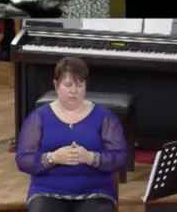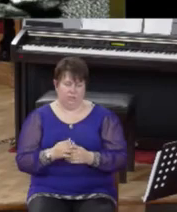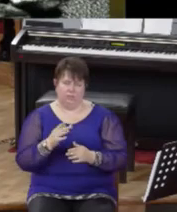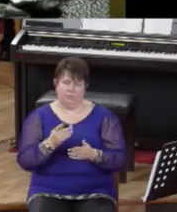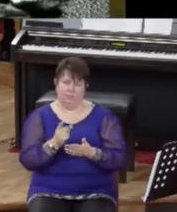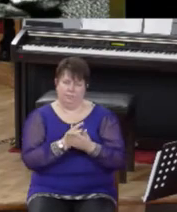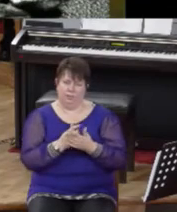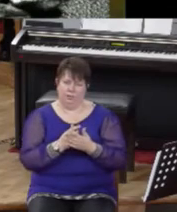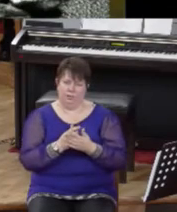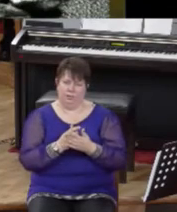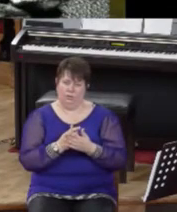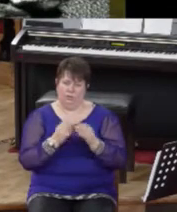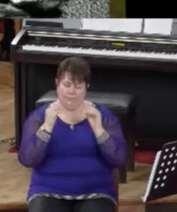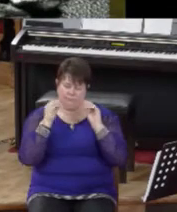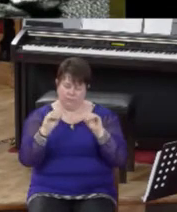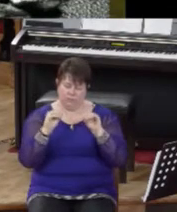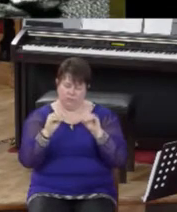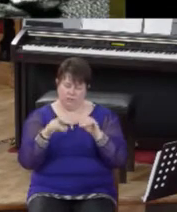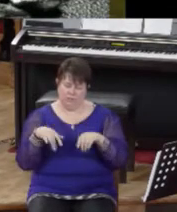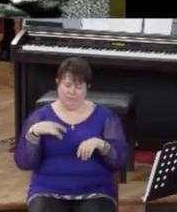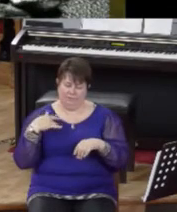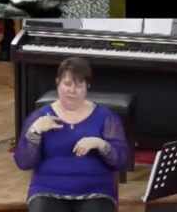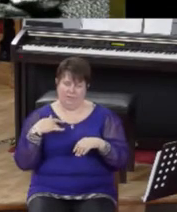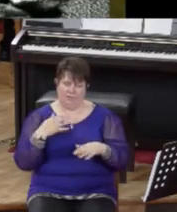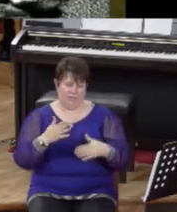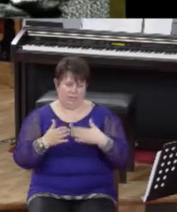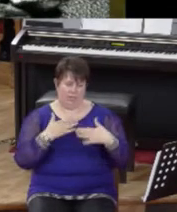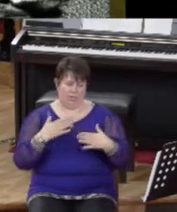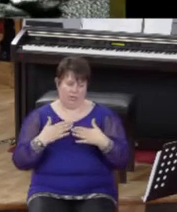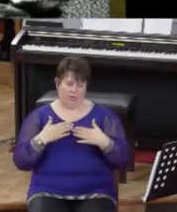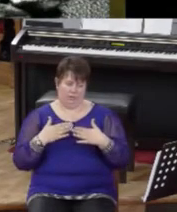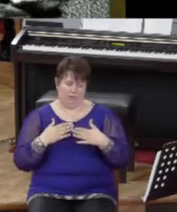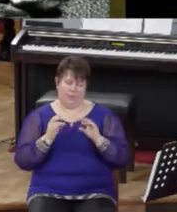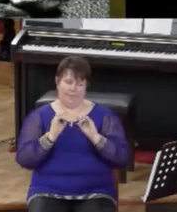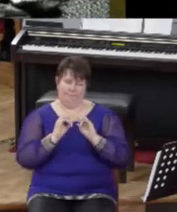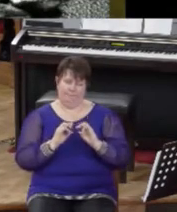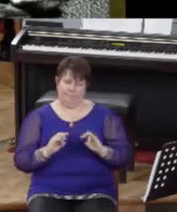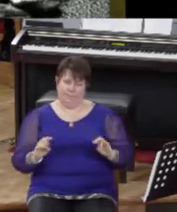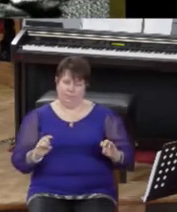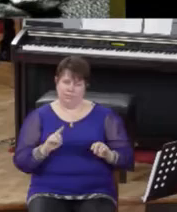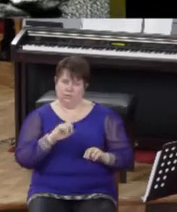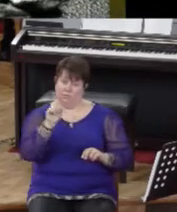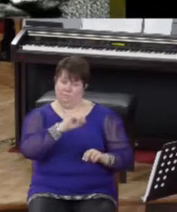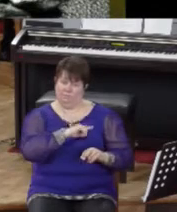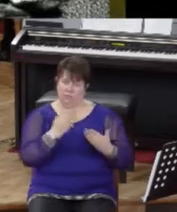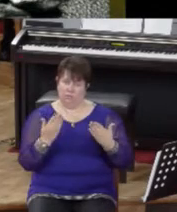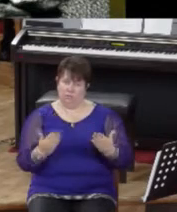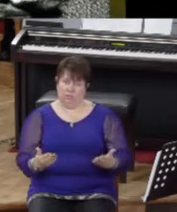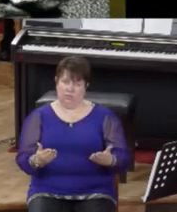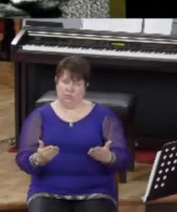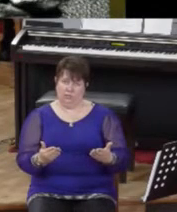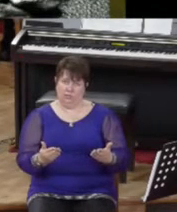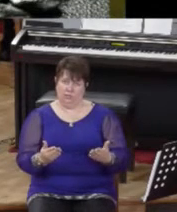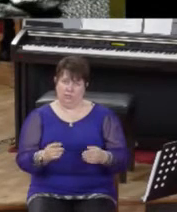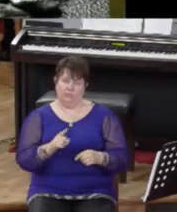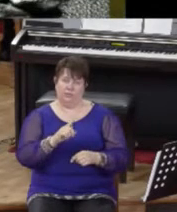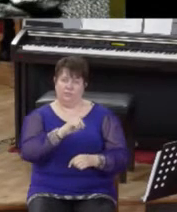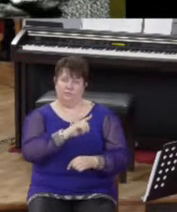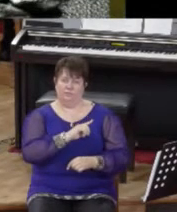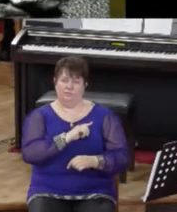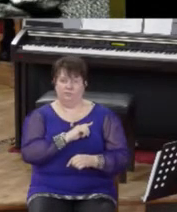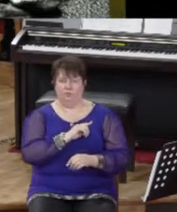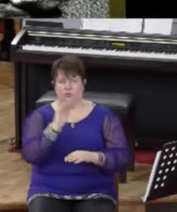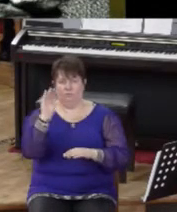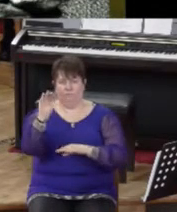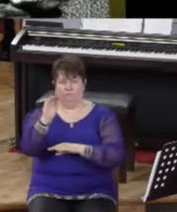life, of health, of peace. Not only for just now, to inspire